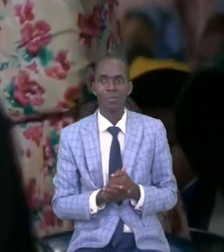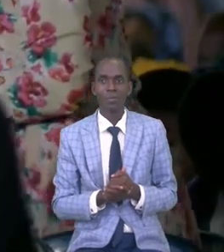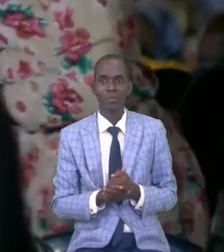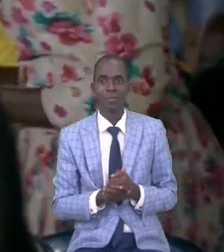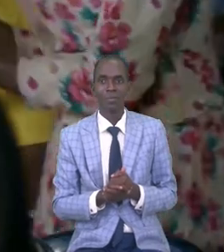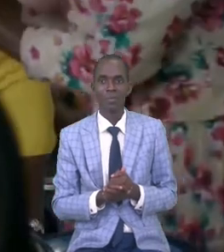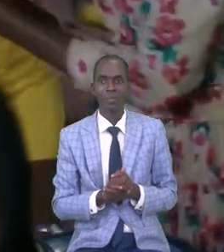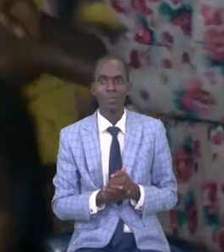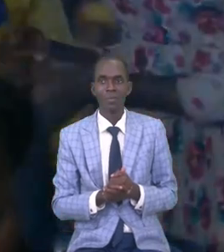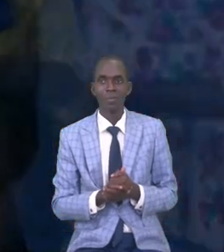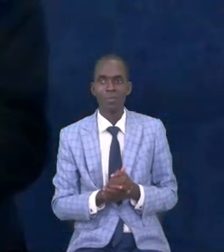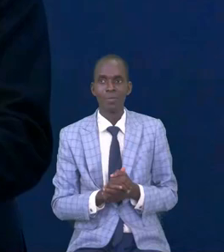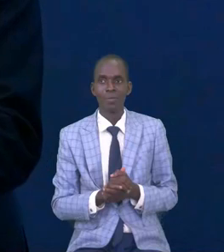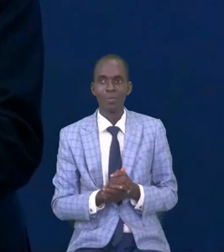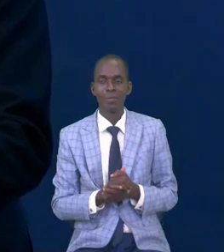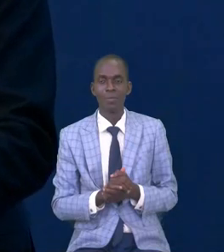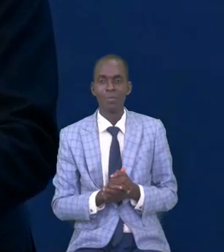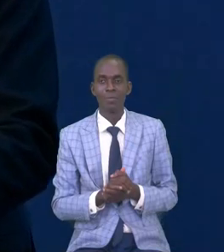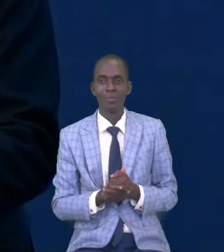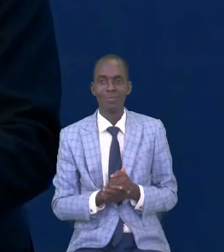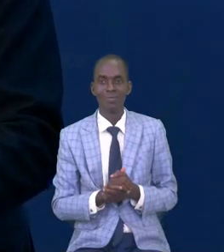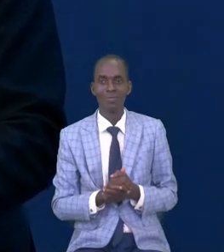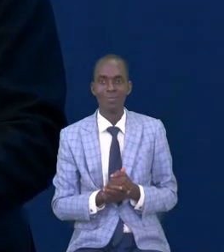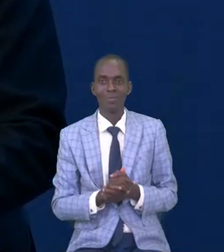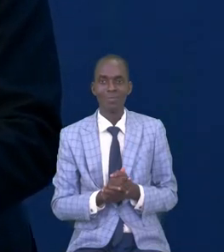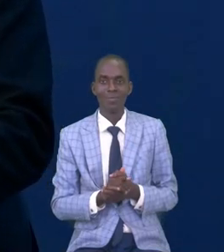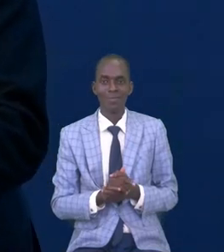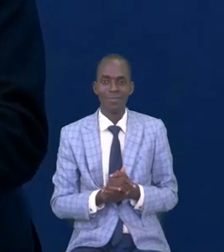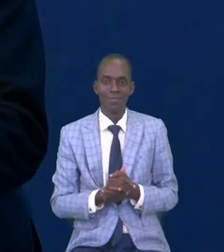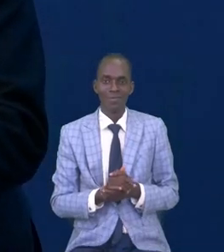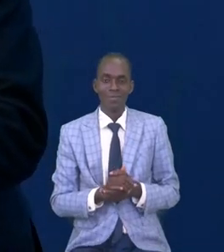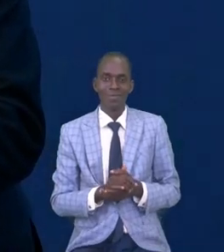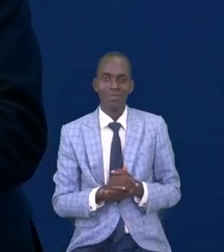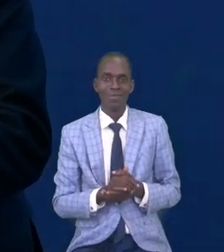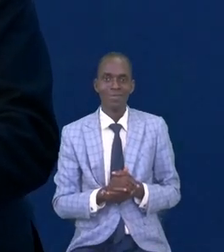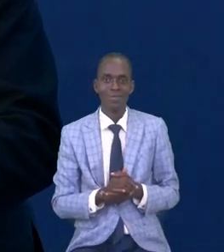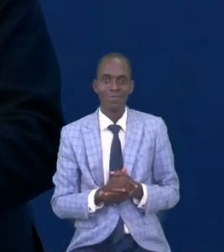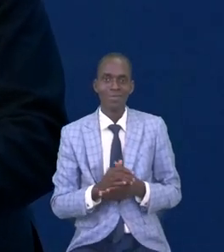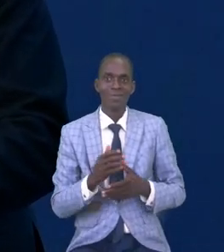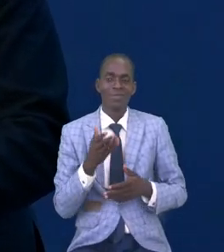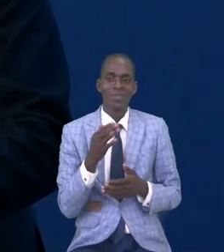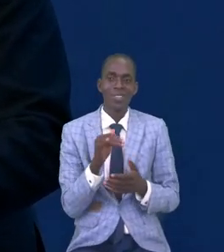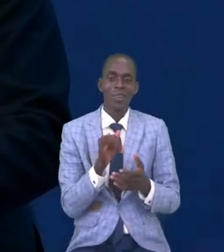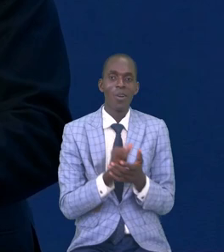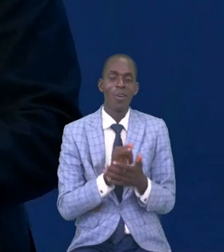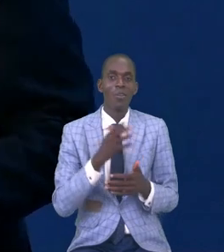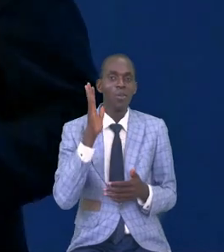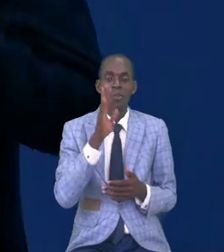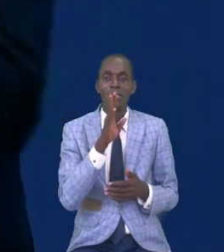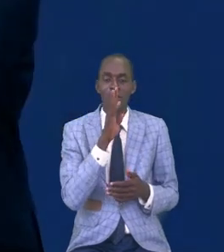Tomorrow we are going to have a banquet for all those that have given their lives to the Lord Jesus